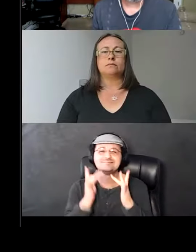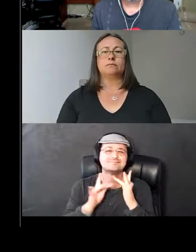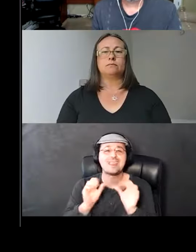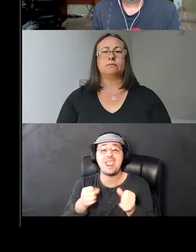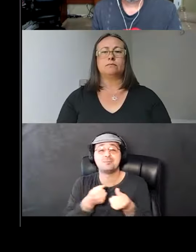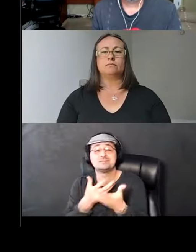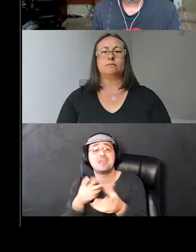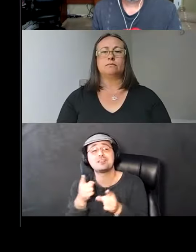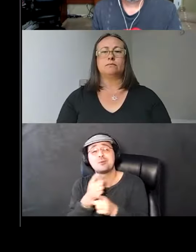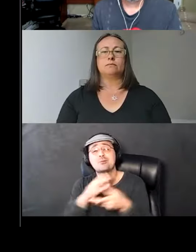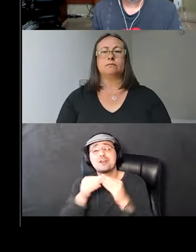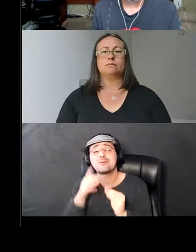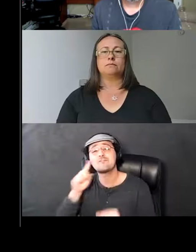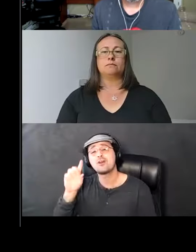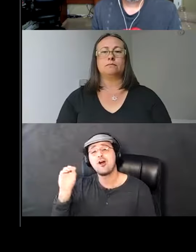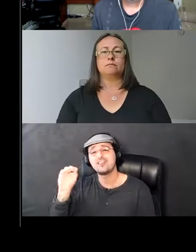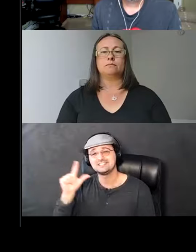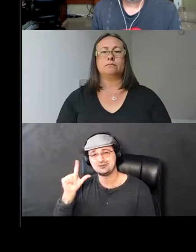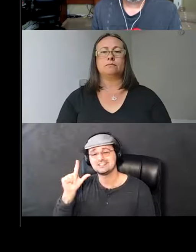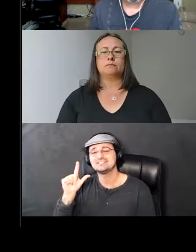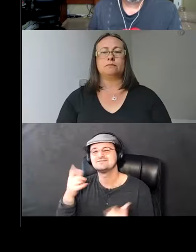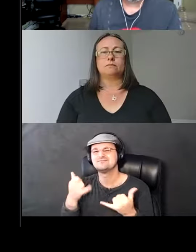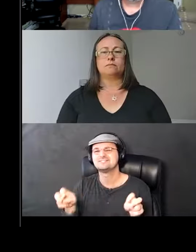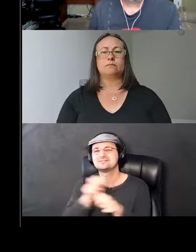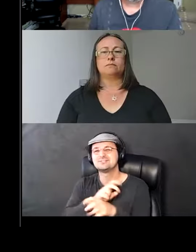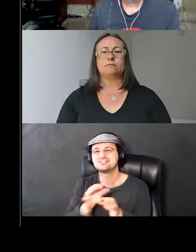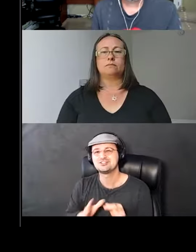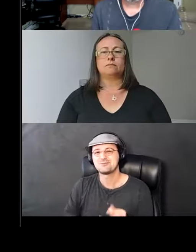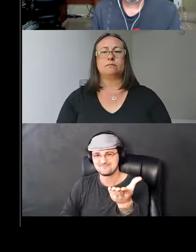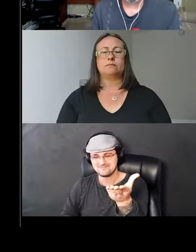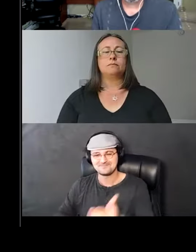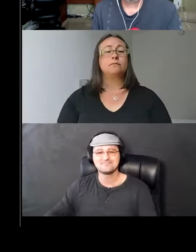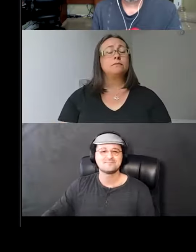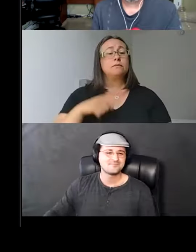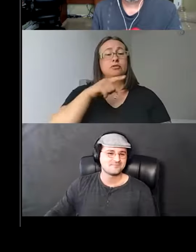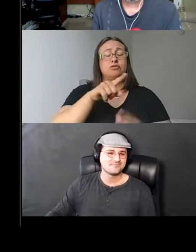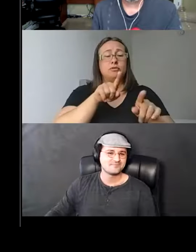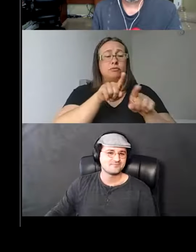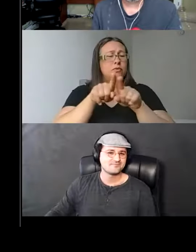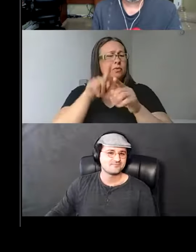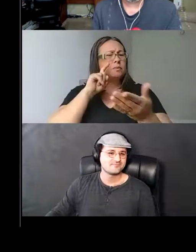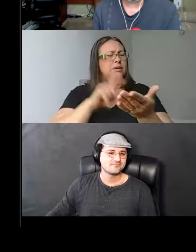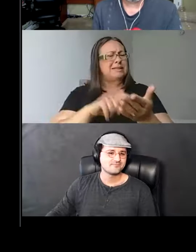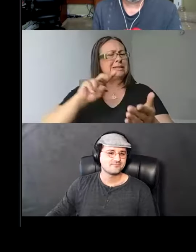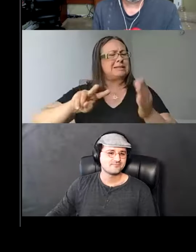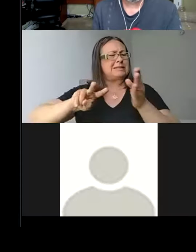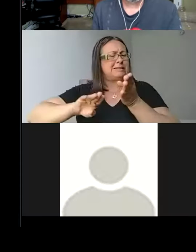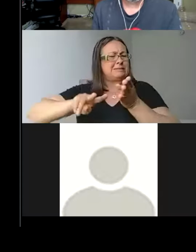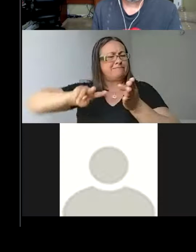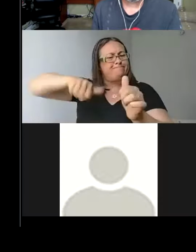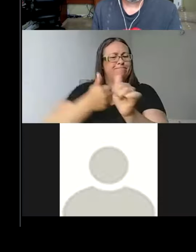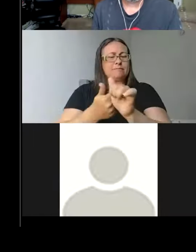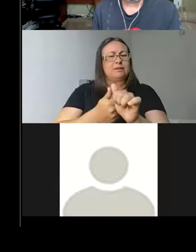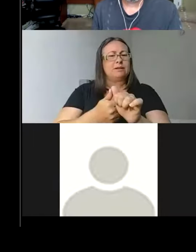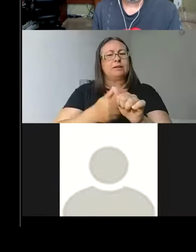right numbers of oligodendrocytes. She also found a secondary source of sonic hedgehog. There's this little structure down here